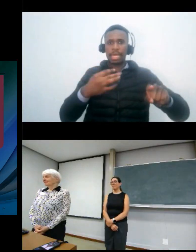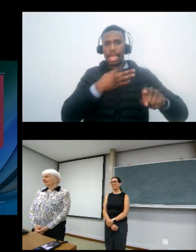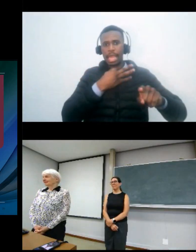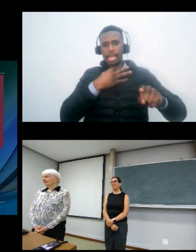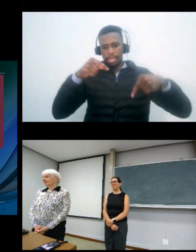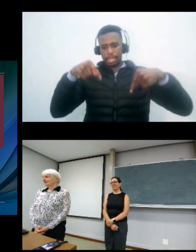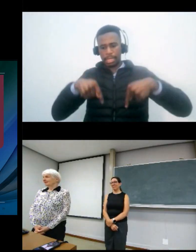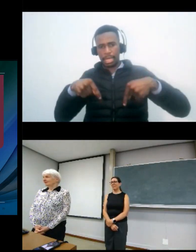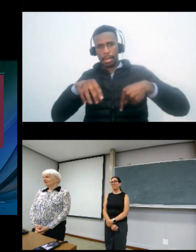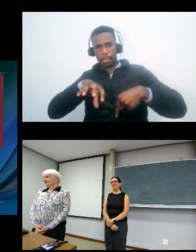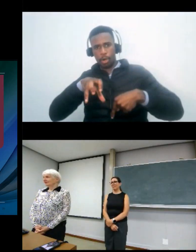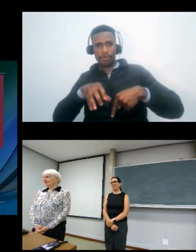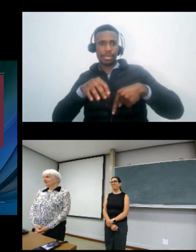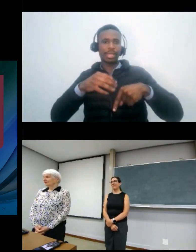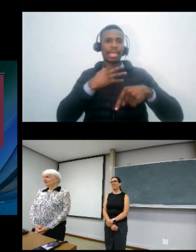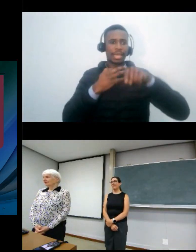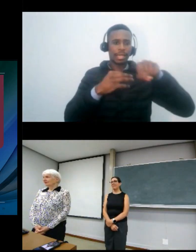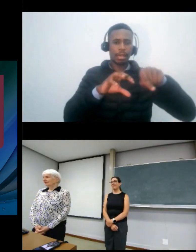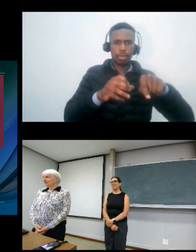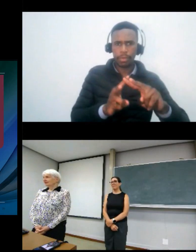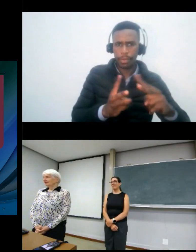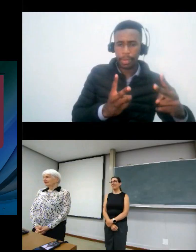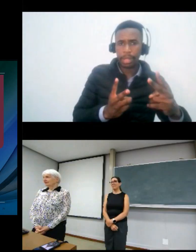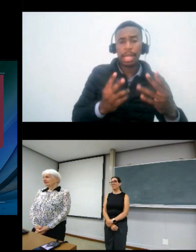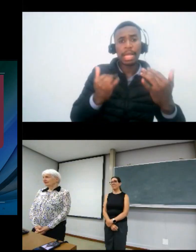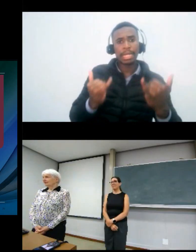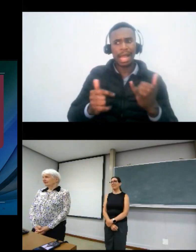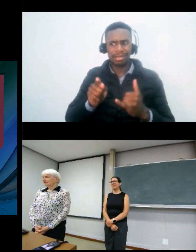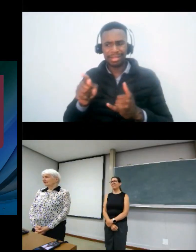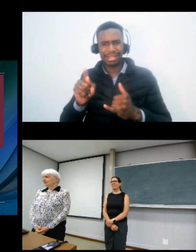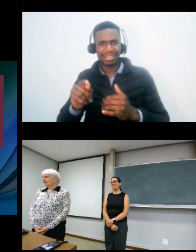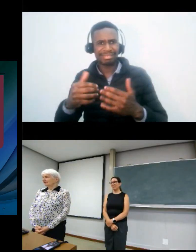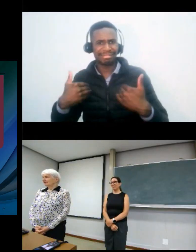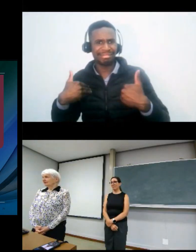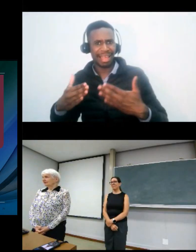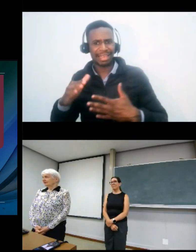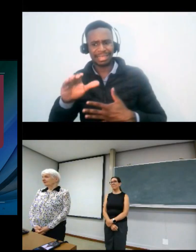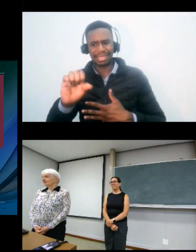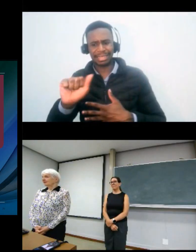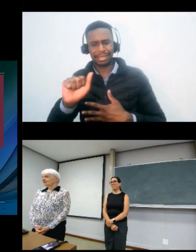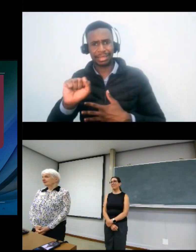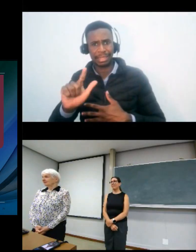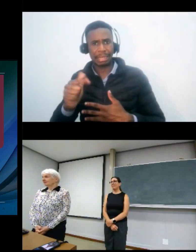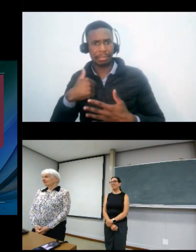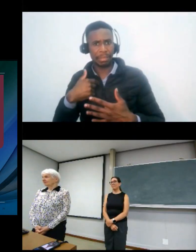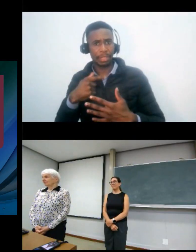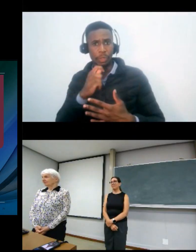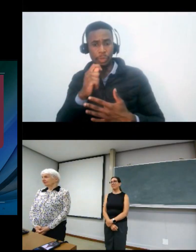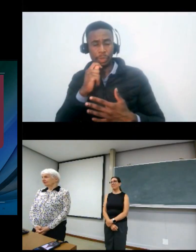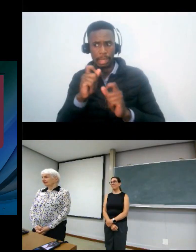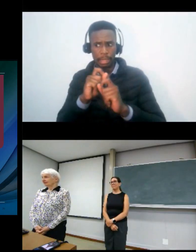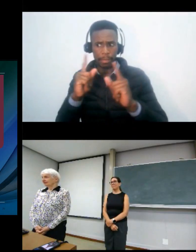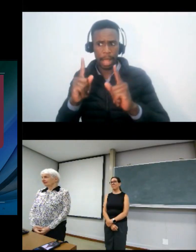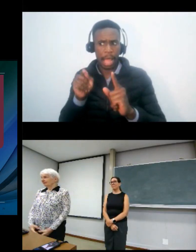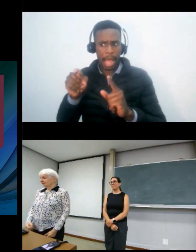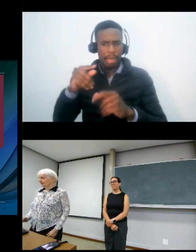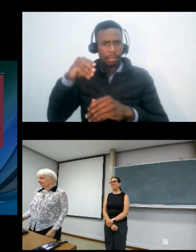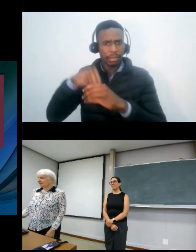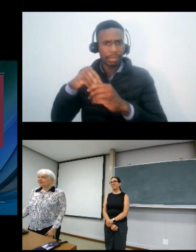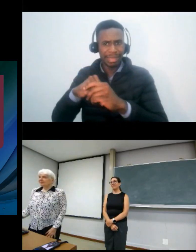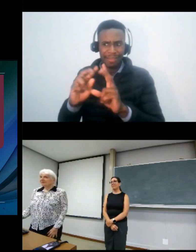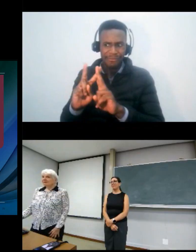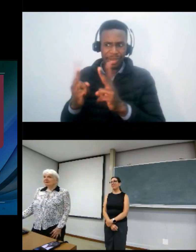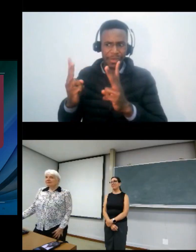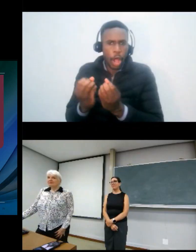mean, just having started learning SASL, I'm always surprised at how much variation there is. So I'm excited about a sign that